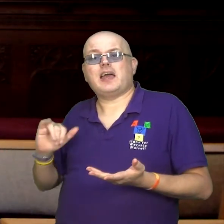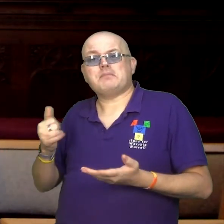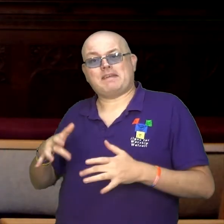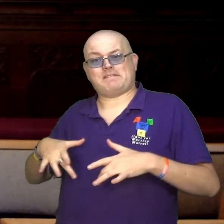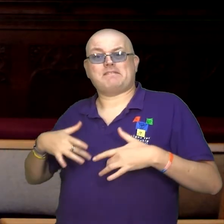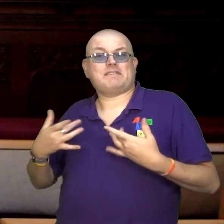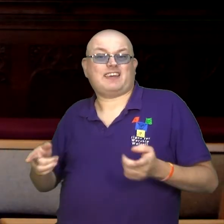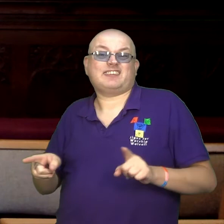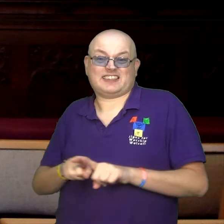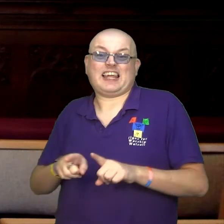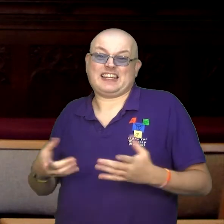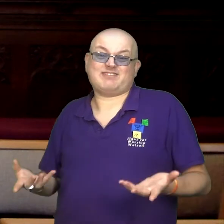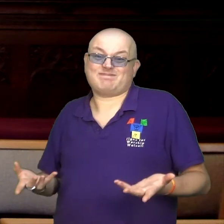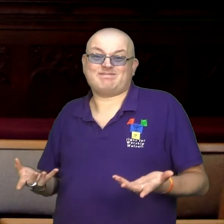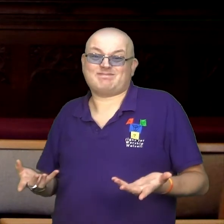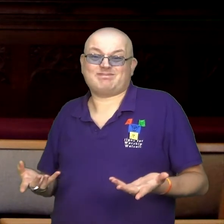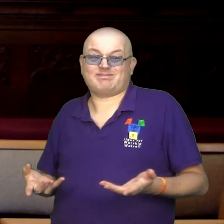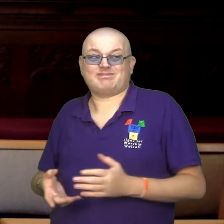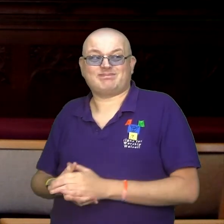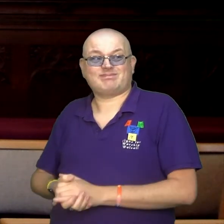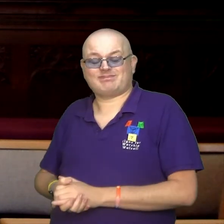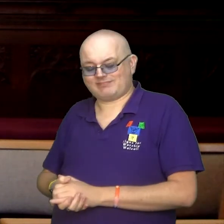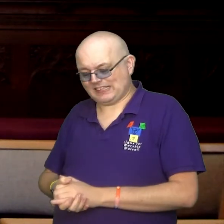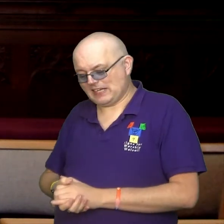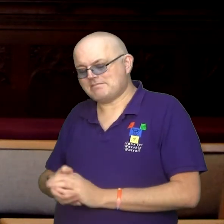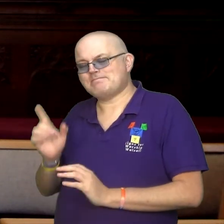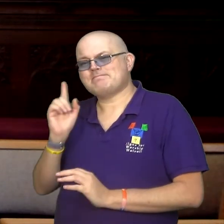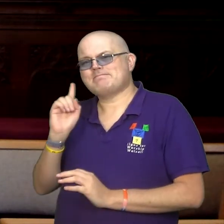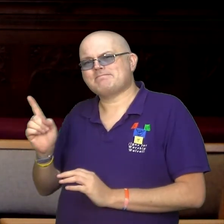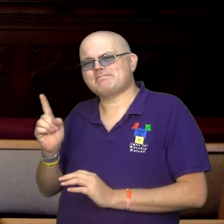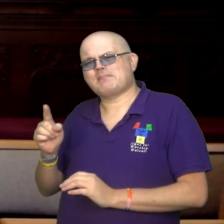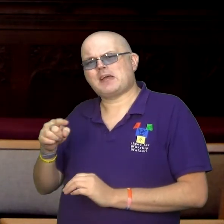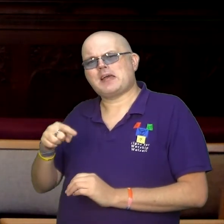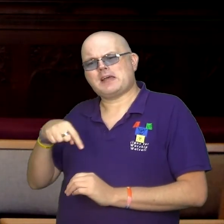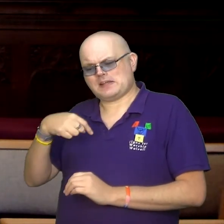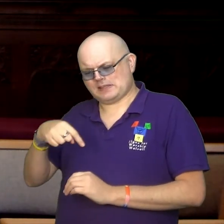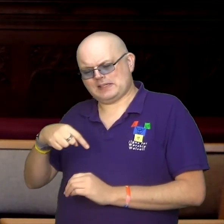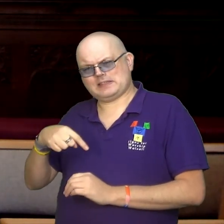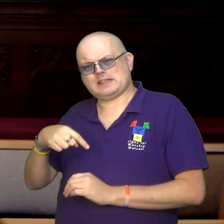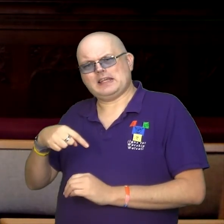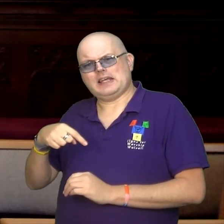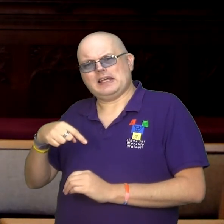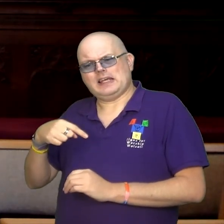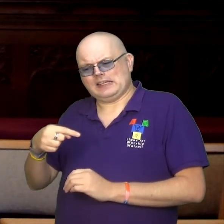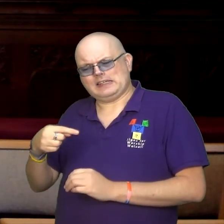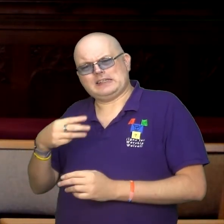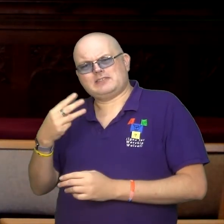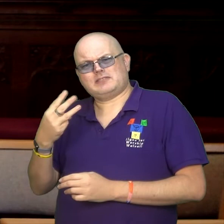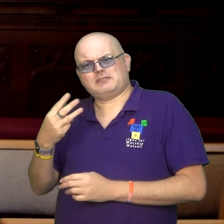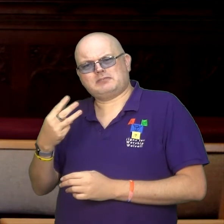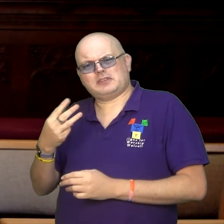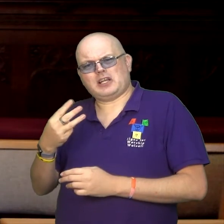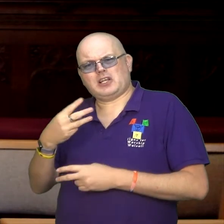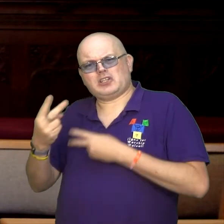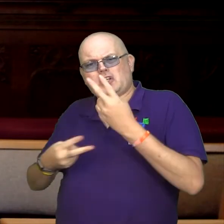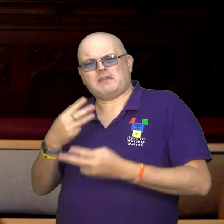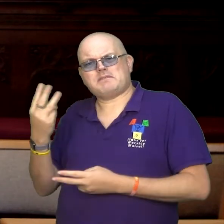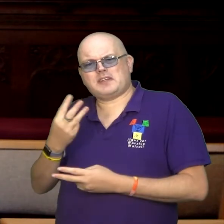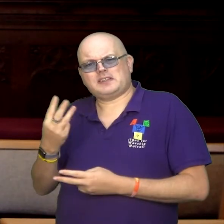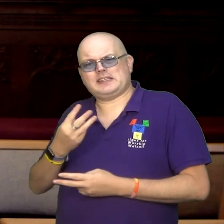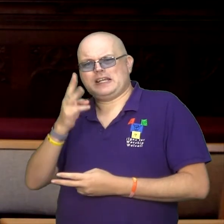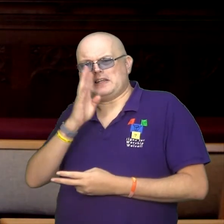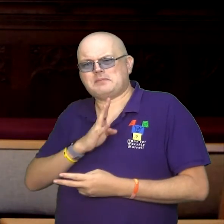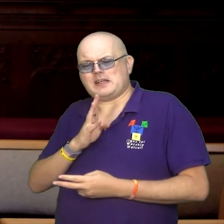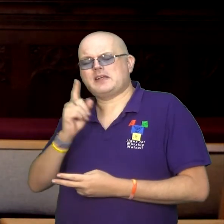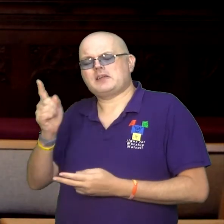And maybe we've been feeling that this year. However, even in this short psalm of lament, we